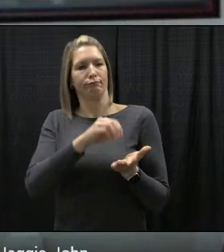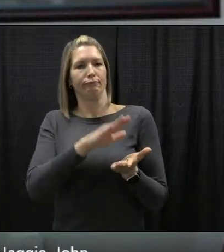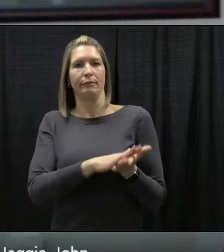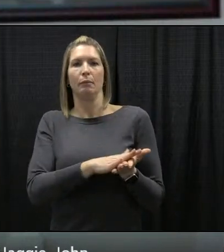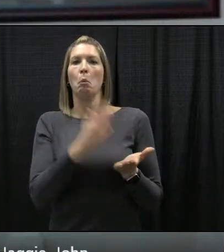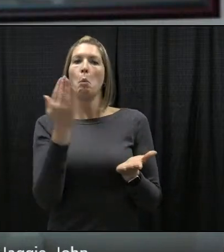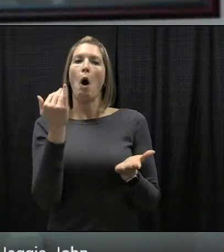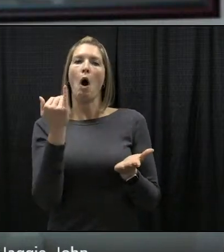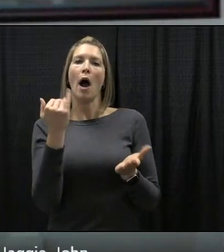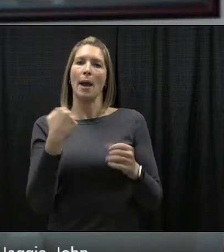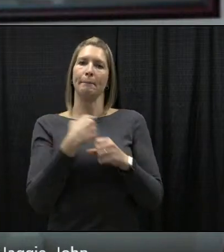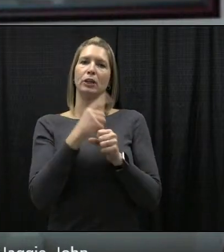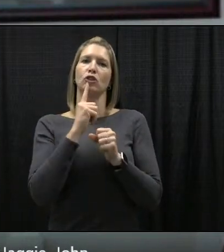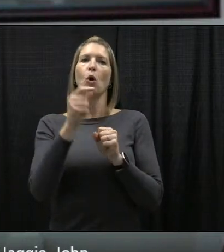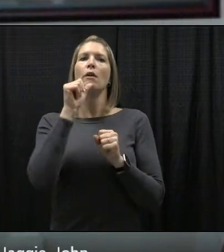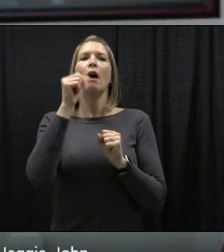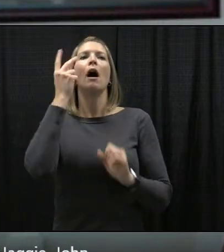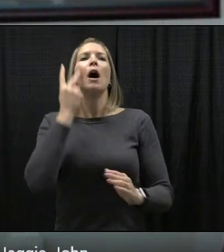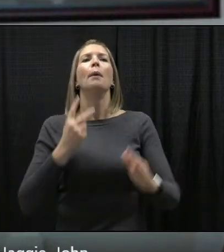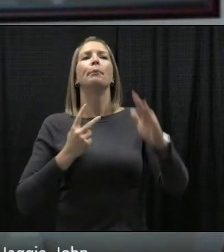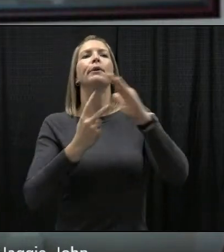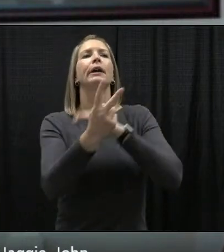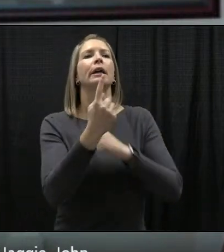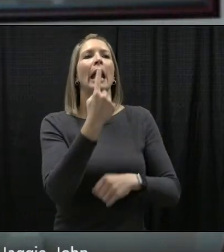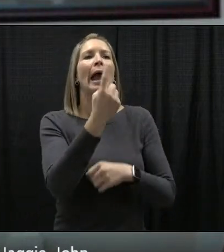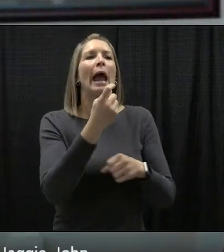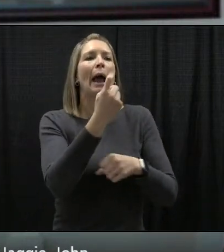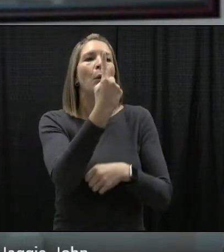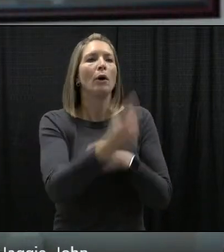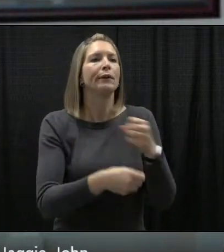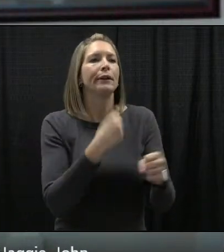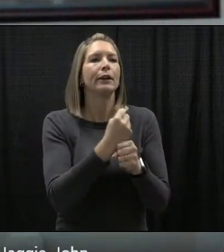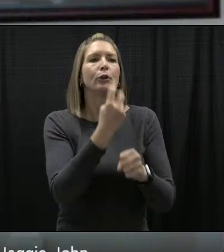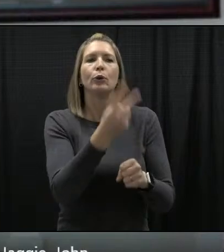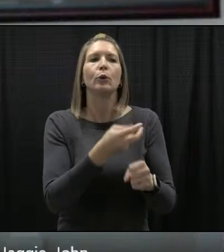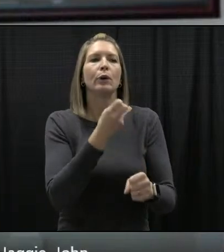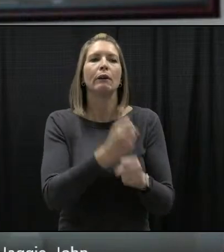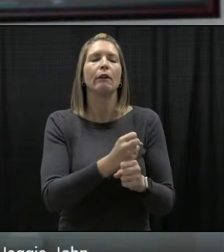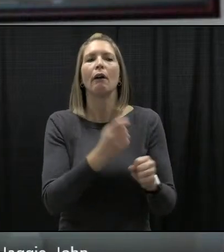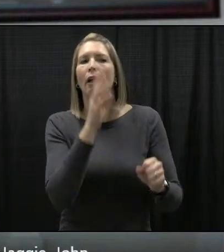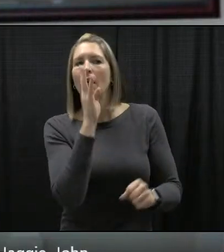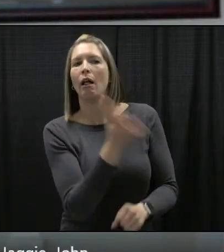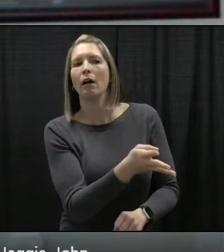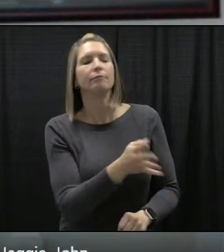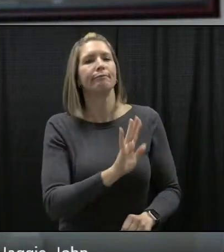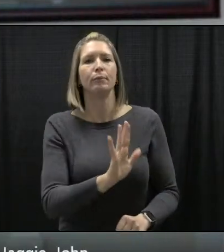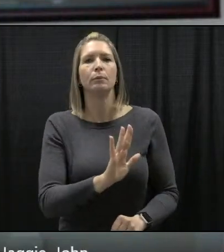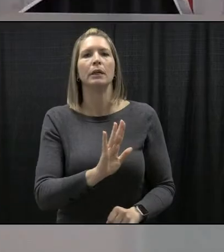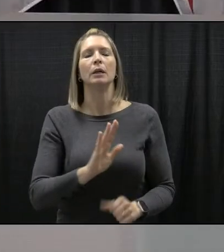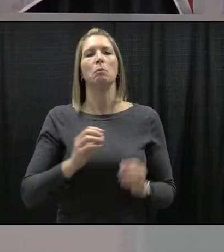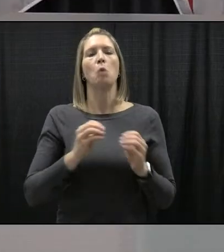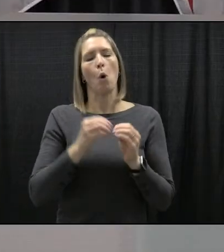not overreaching. We are being thoughtful and considered in the approach that we brought forward.